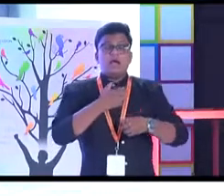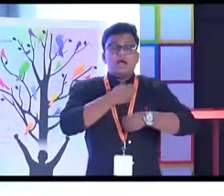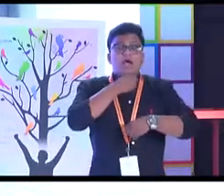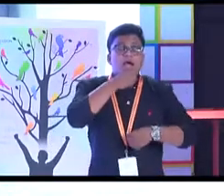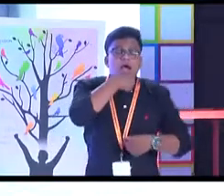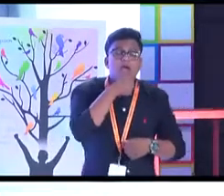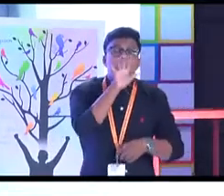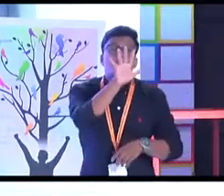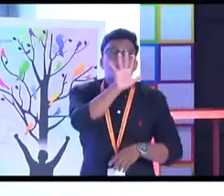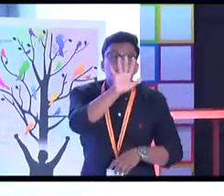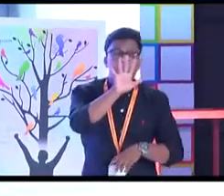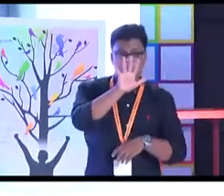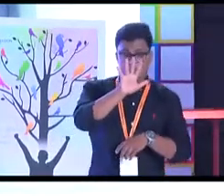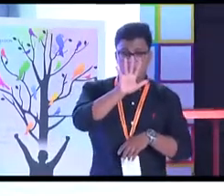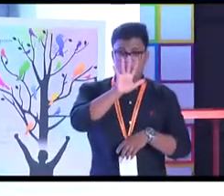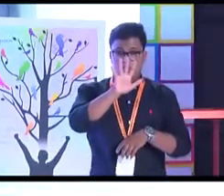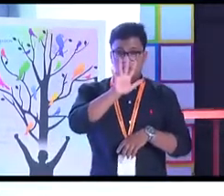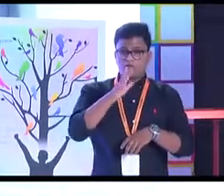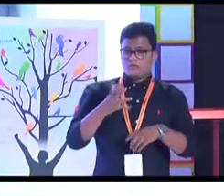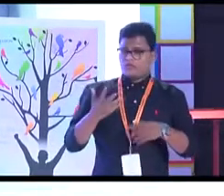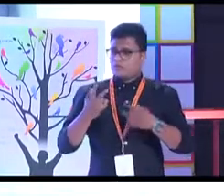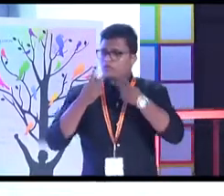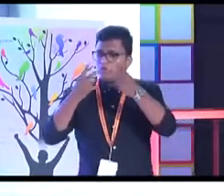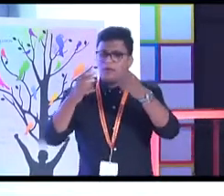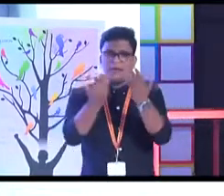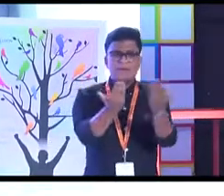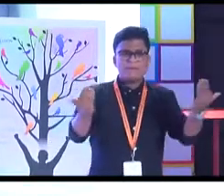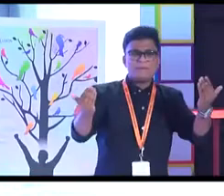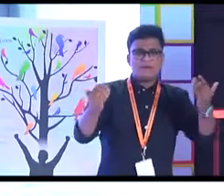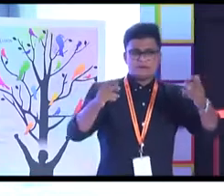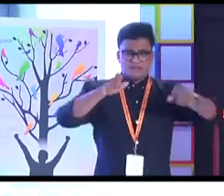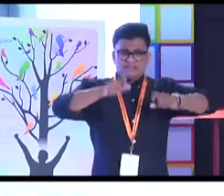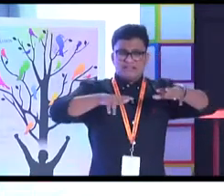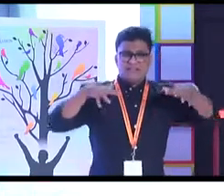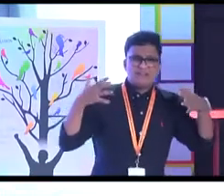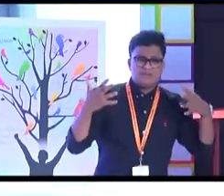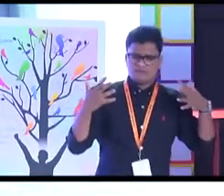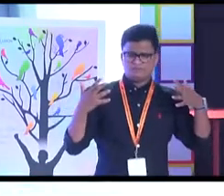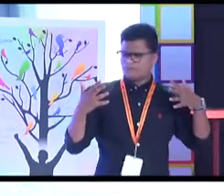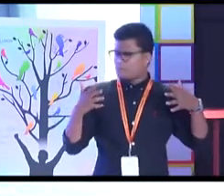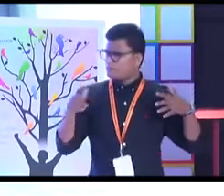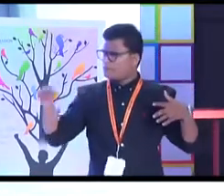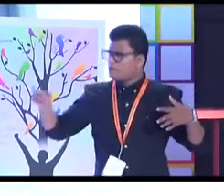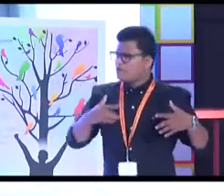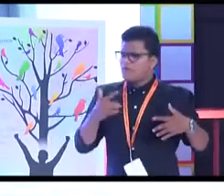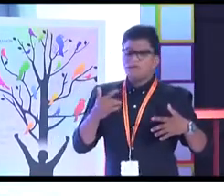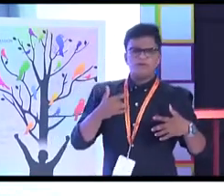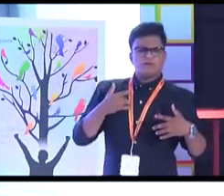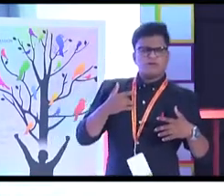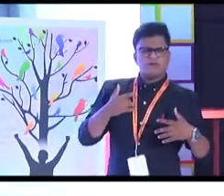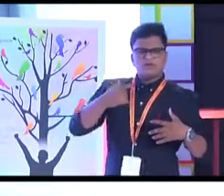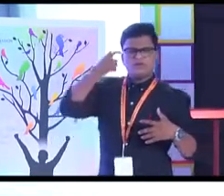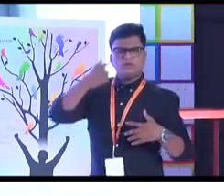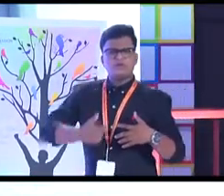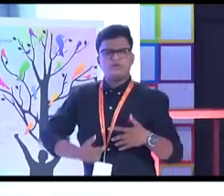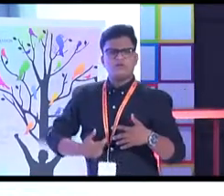to do something by staying on a safe zone, because by then I was realizing that my bones are